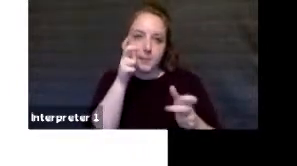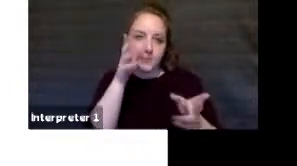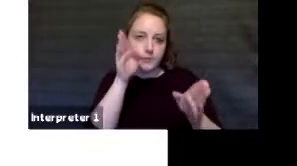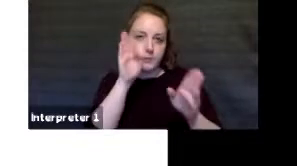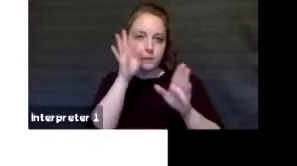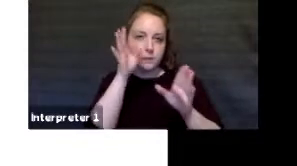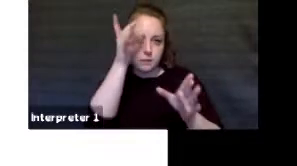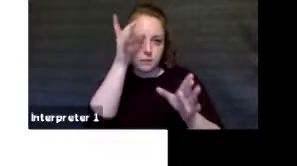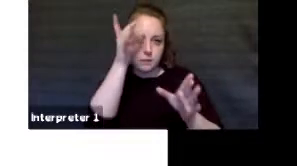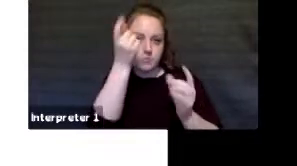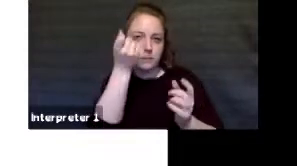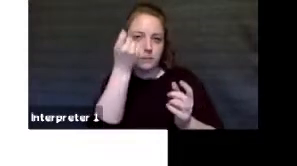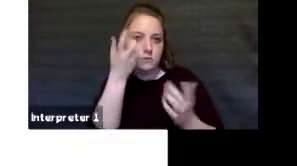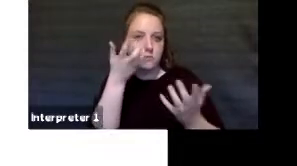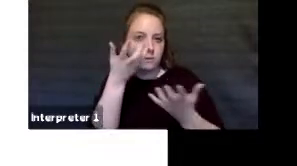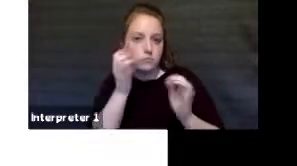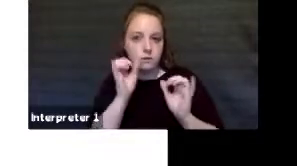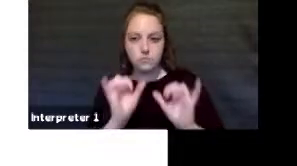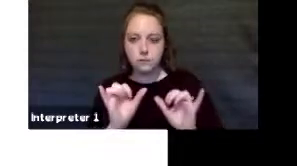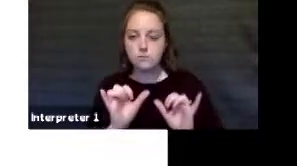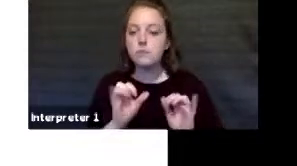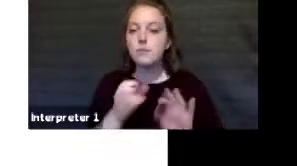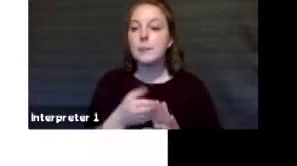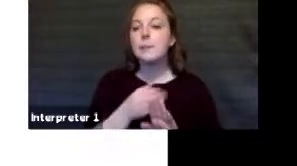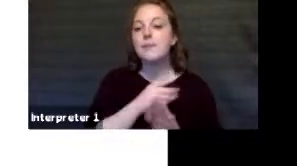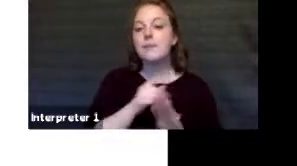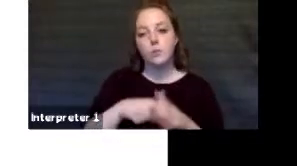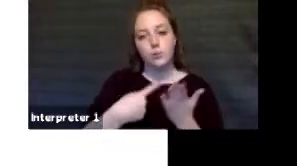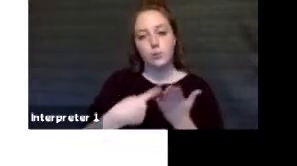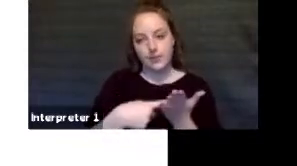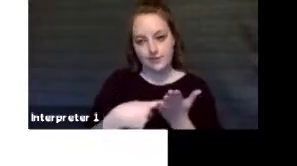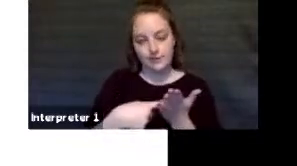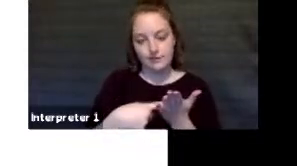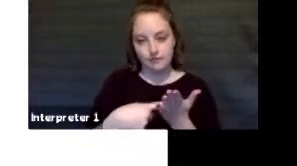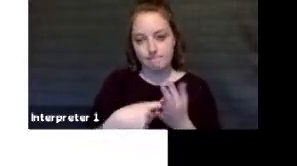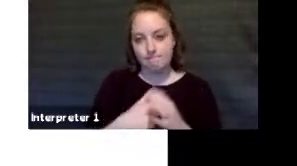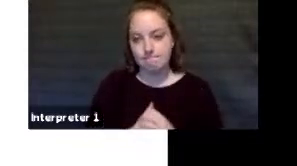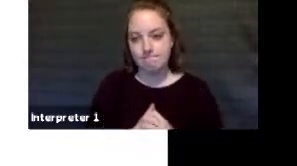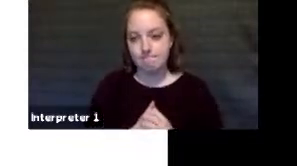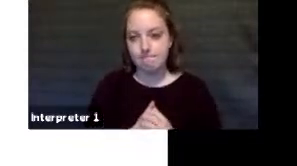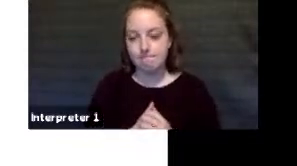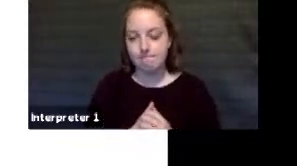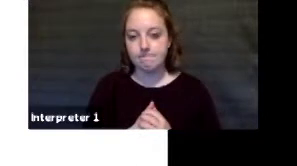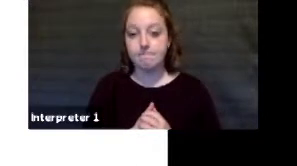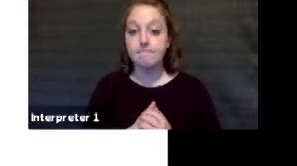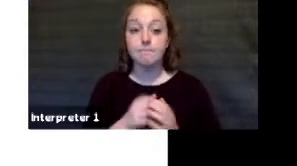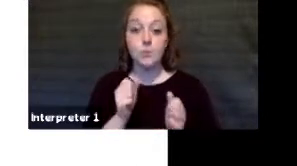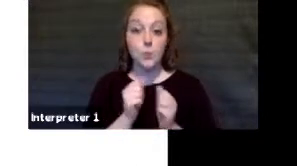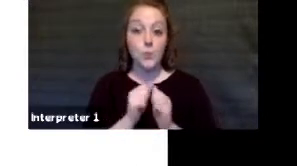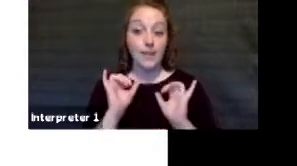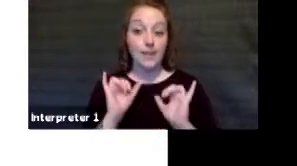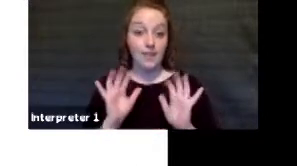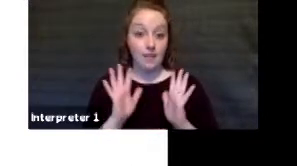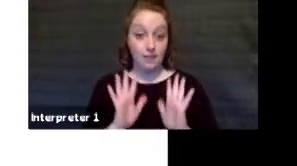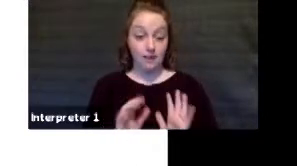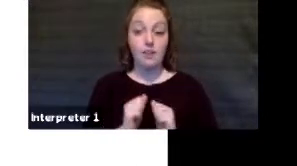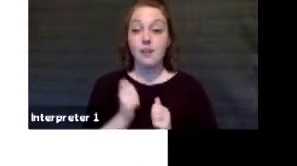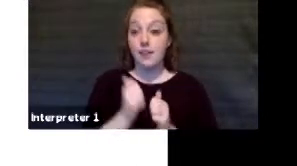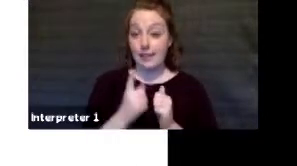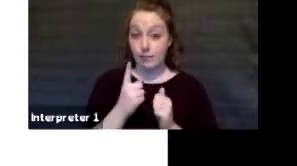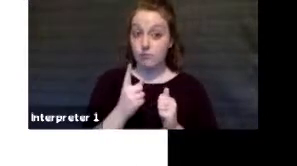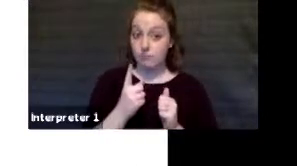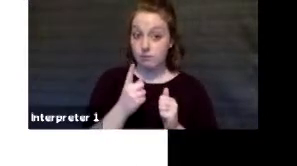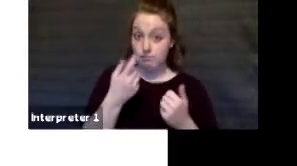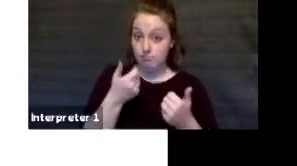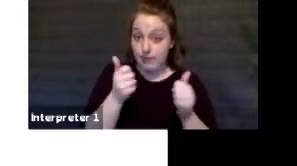before we start discussing pieces of it. So, with that, if everybody can do that for